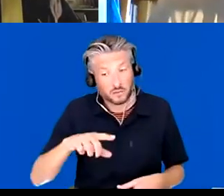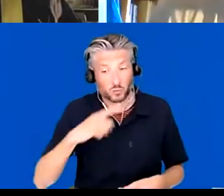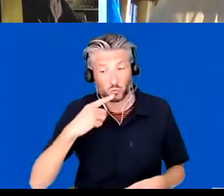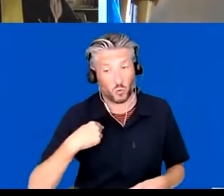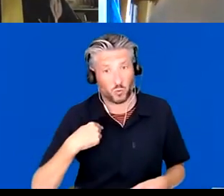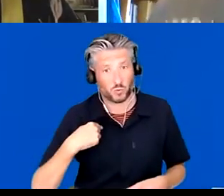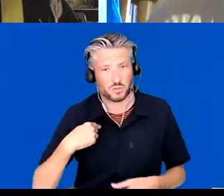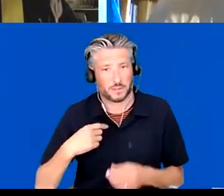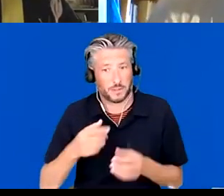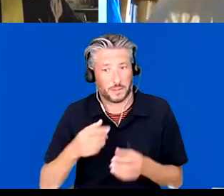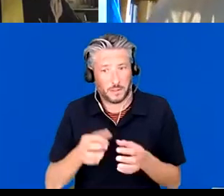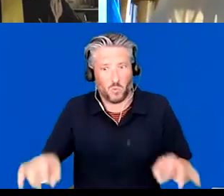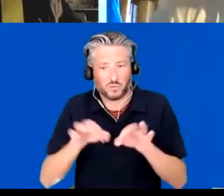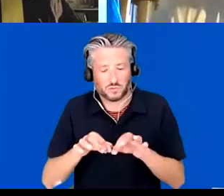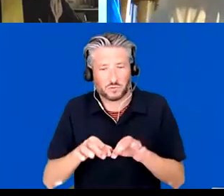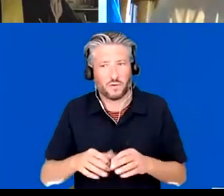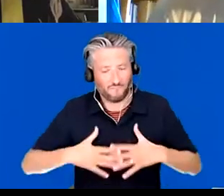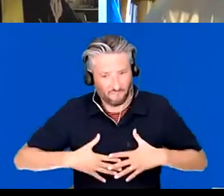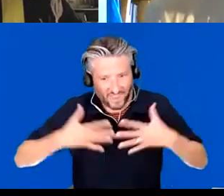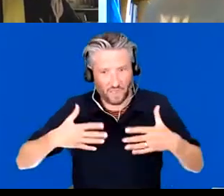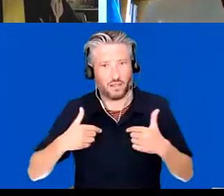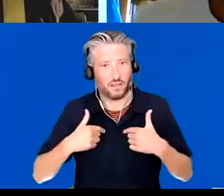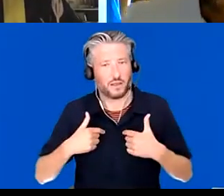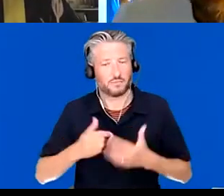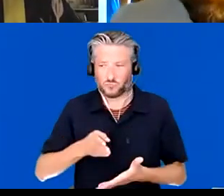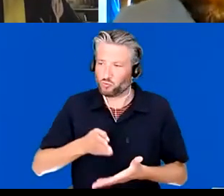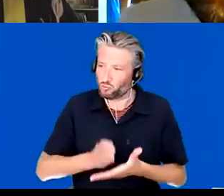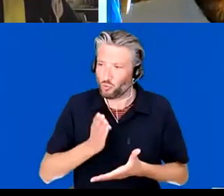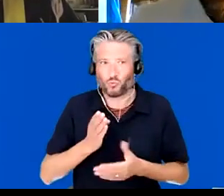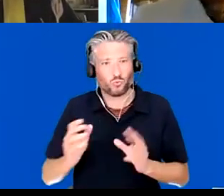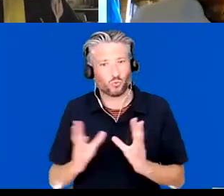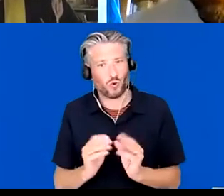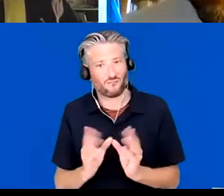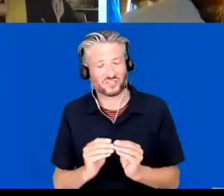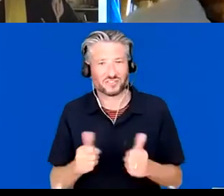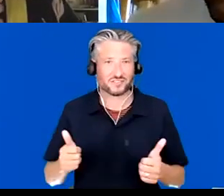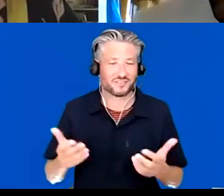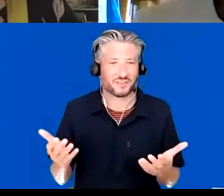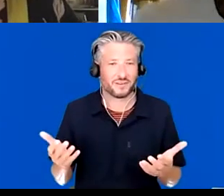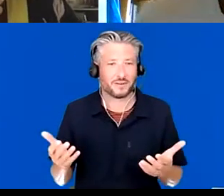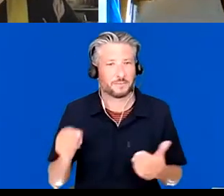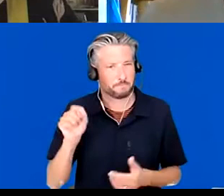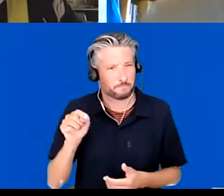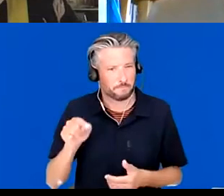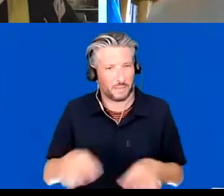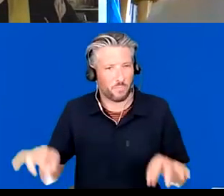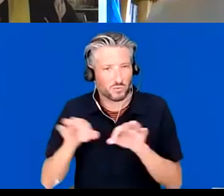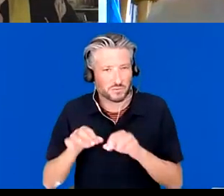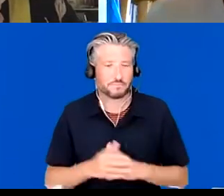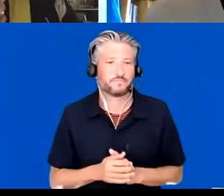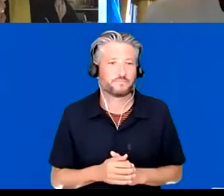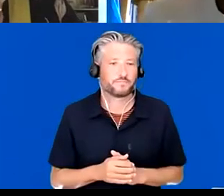important thing. They'd actually felt they'd been to a conference. Mm-hmm. Great. Perhaps just to pick up on what you've just said, I mean,